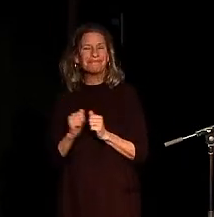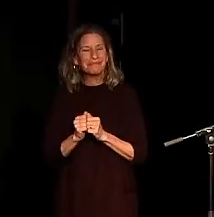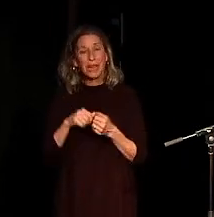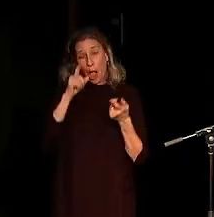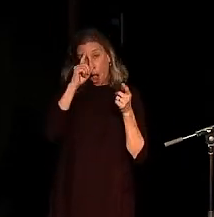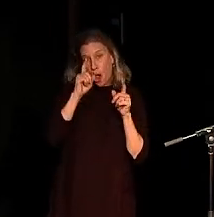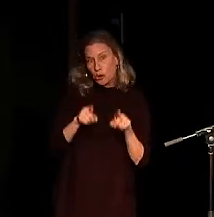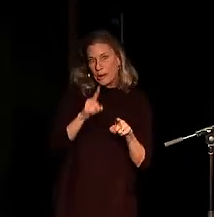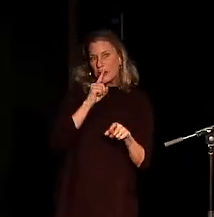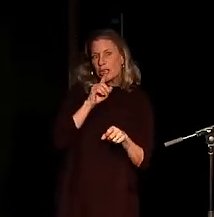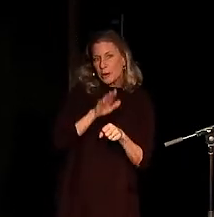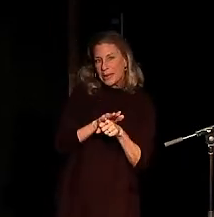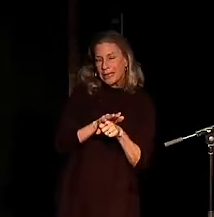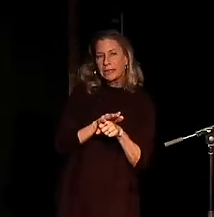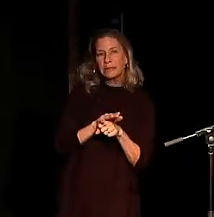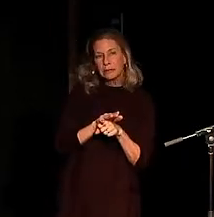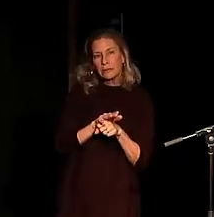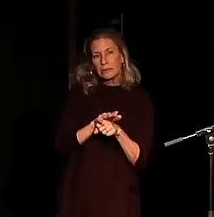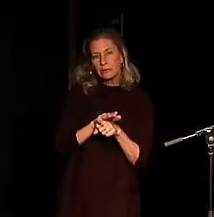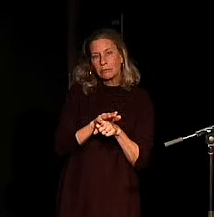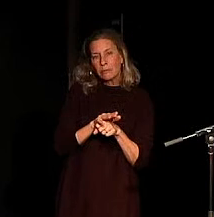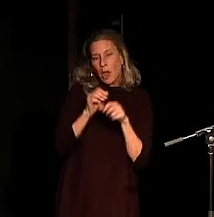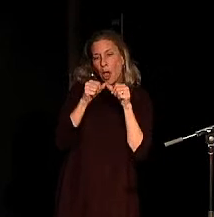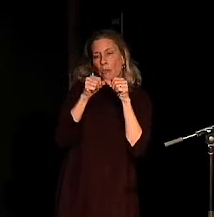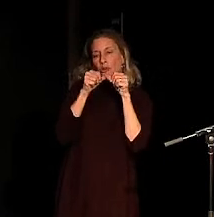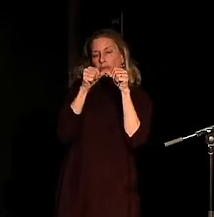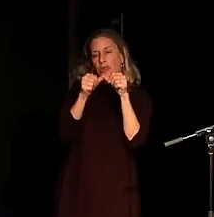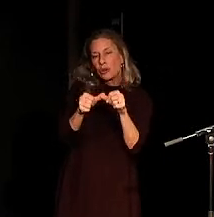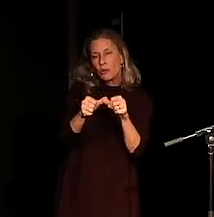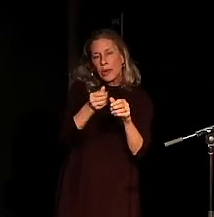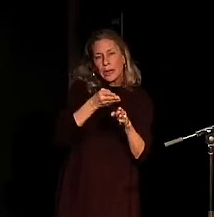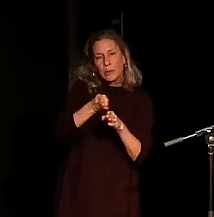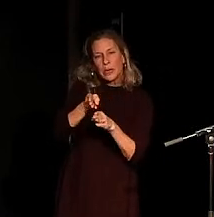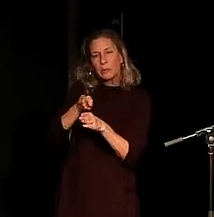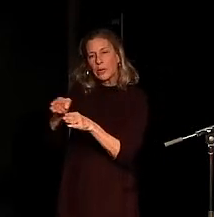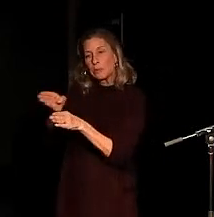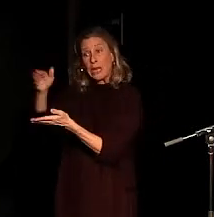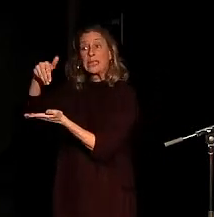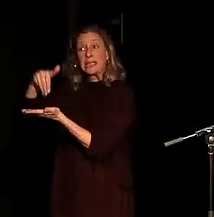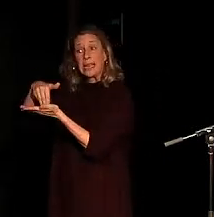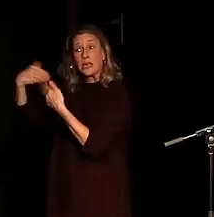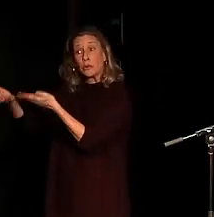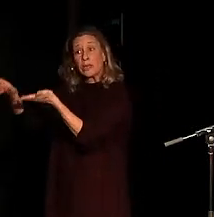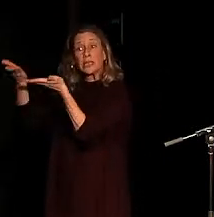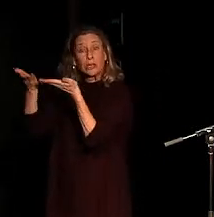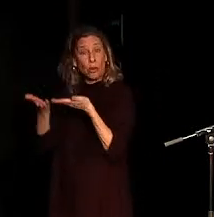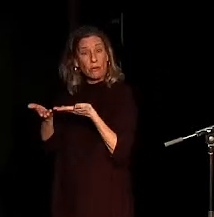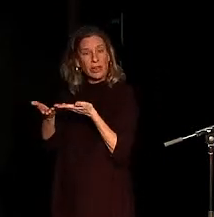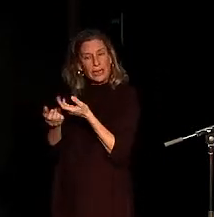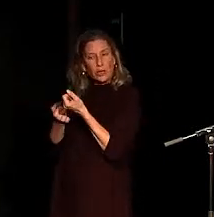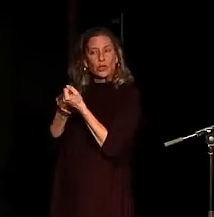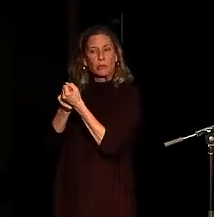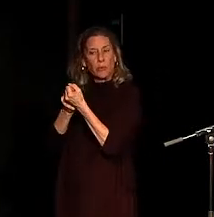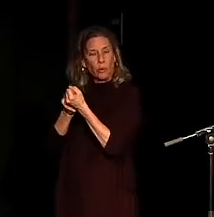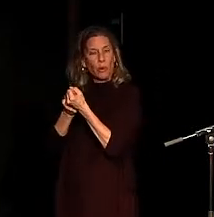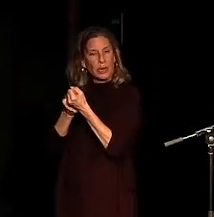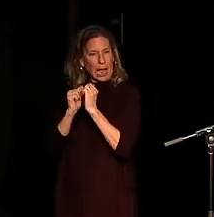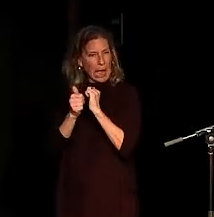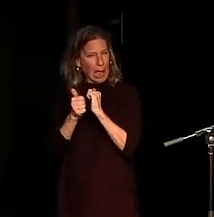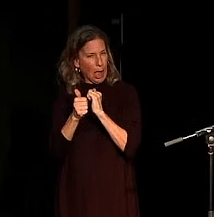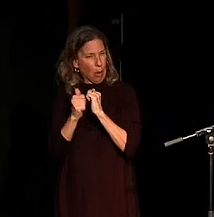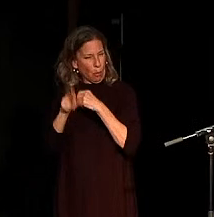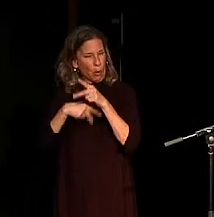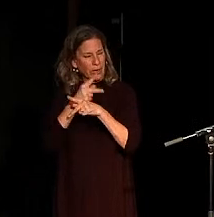agreeing and committing to pursue those areas, Central is offering us a set of support in the form